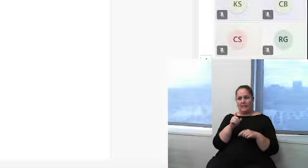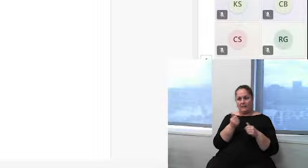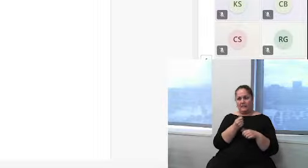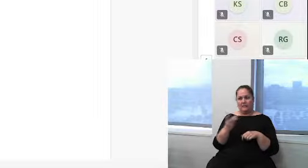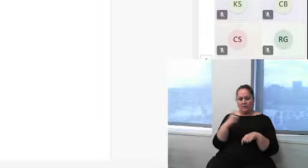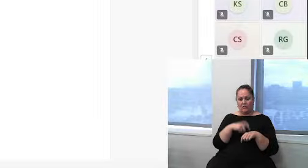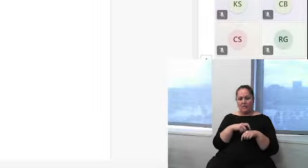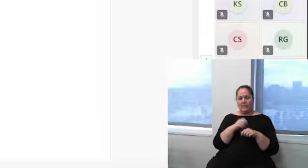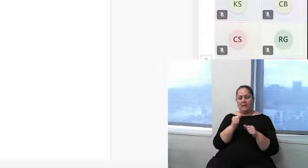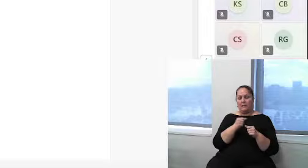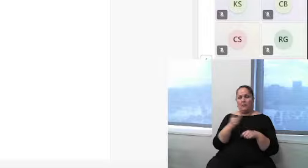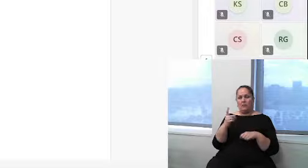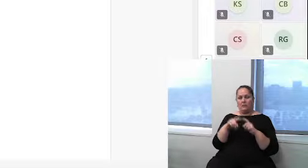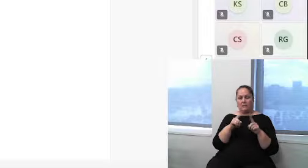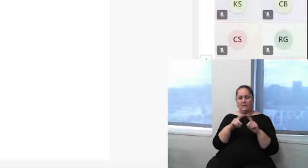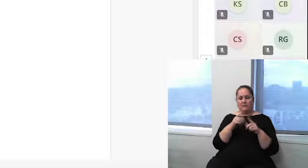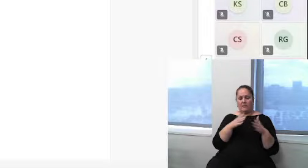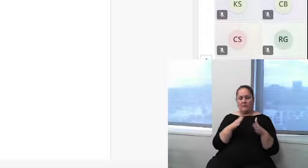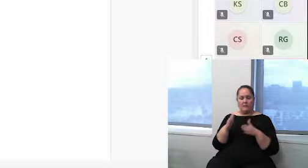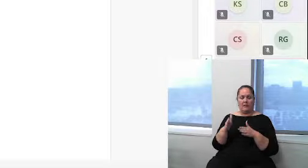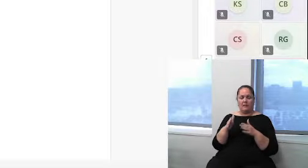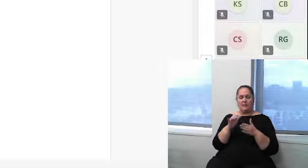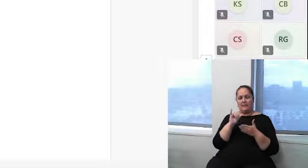Because I'm not.